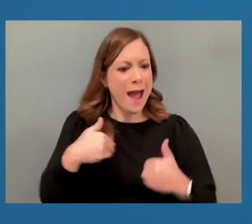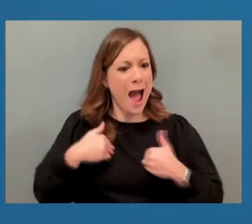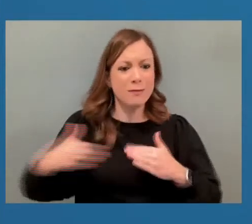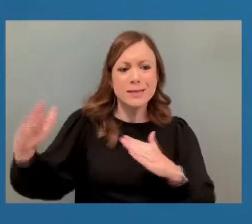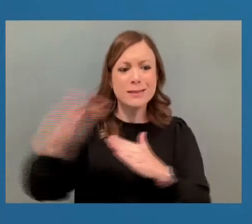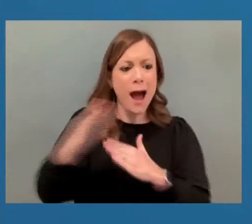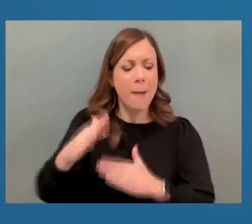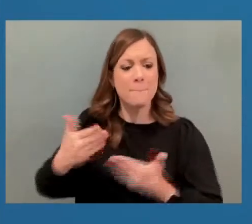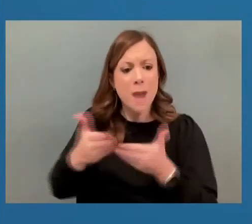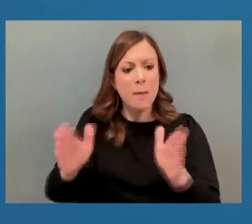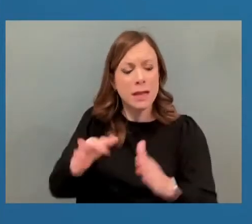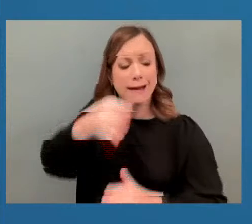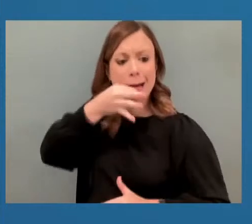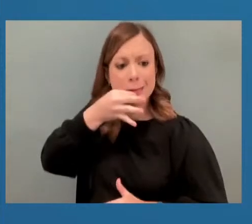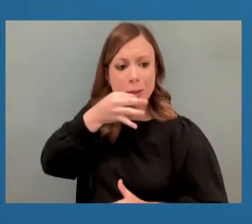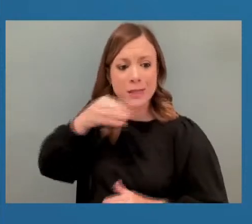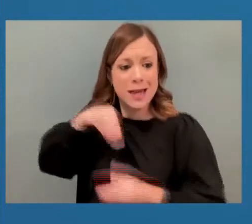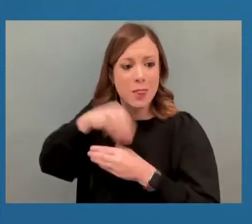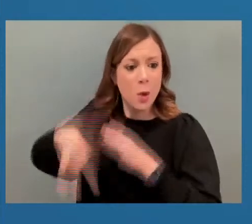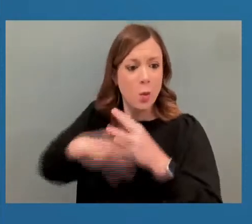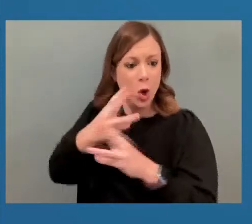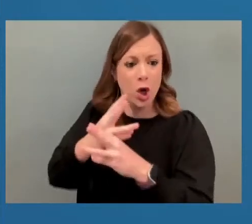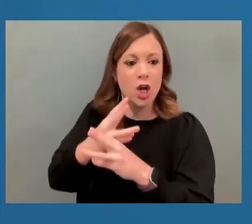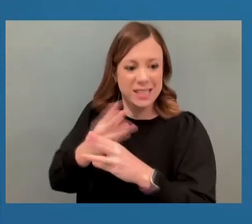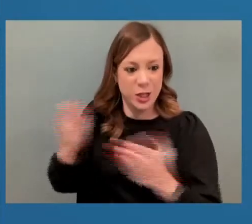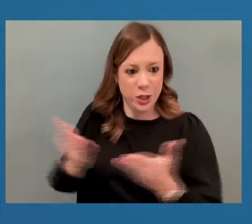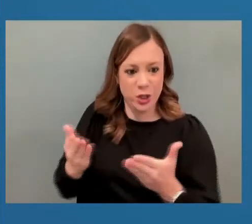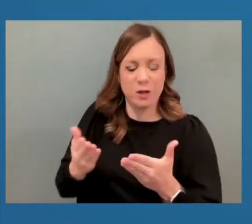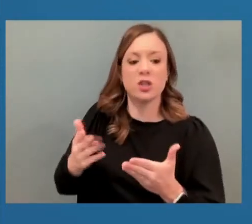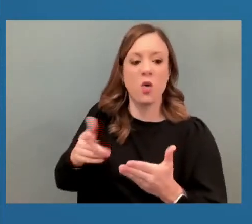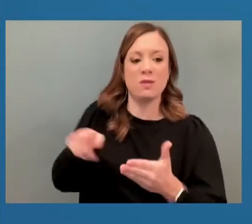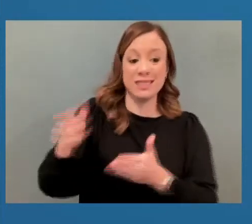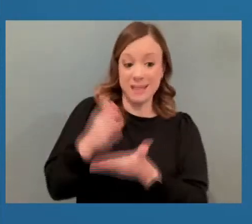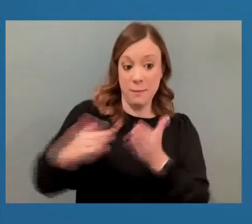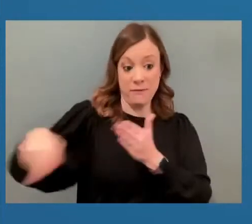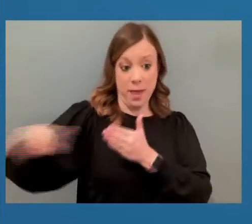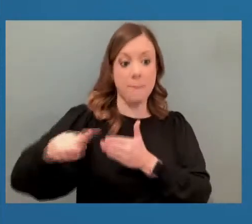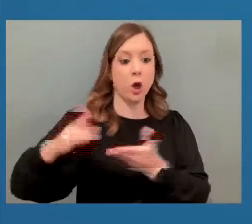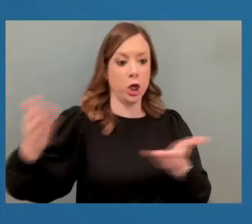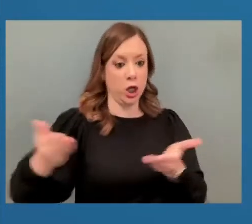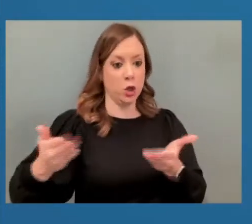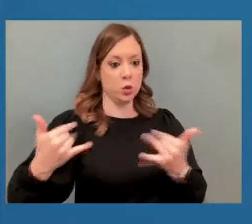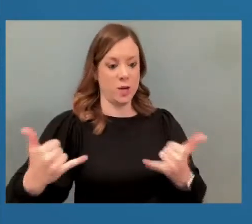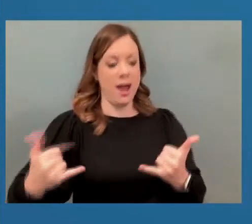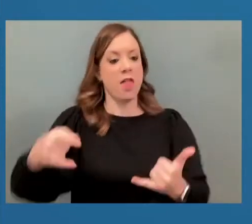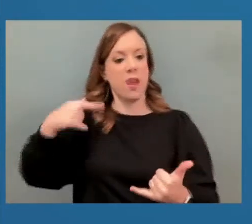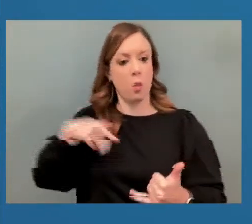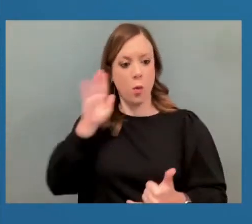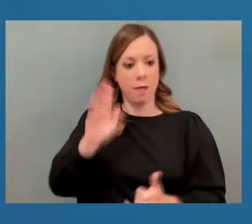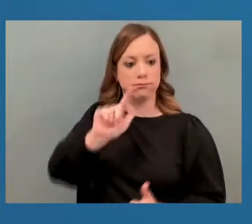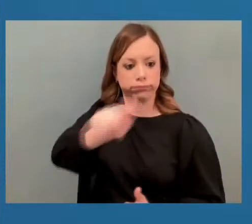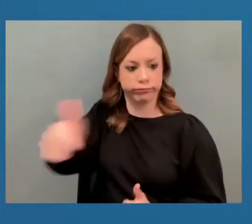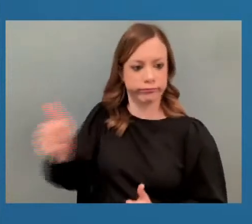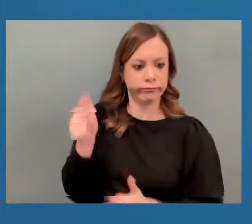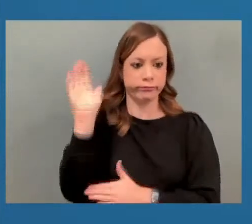this call. So I'll let them speak in more detail about the actions we're taking today to protect New Yorkers. Thank you.